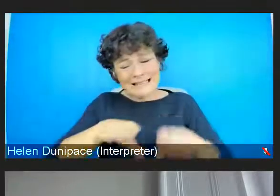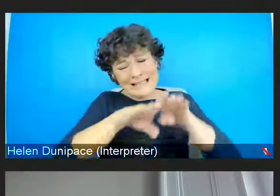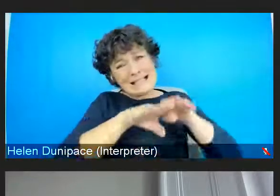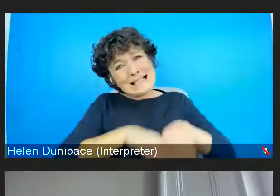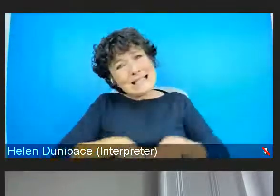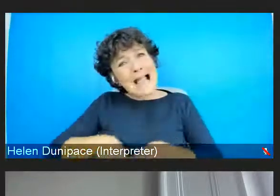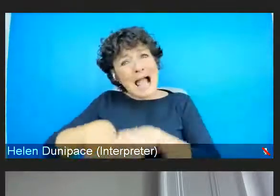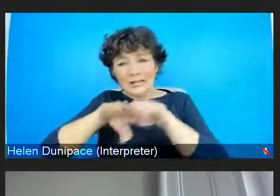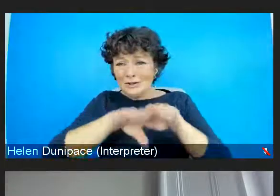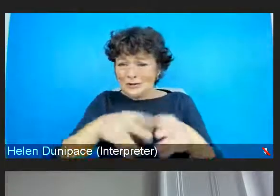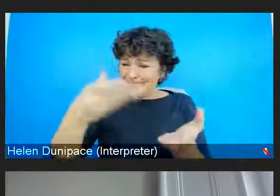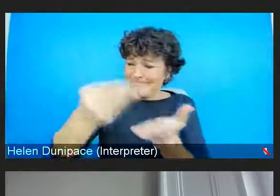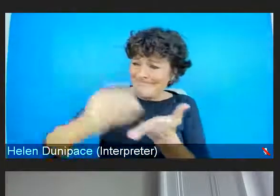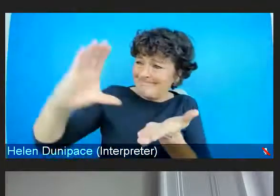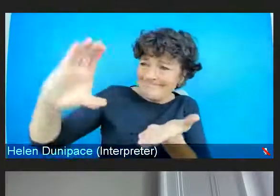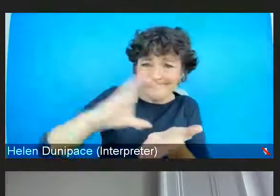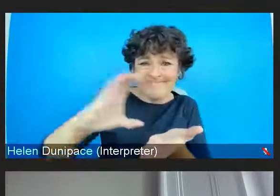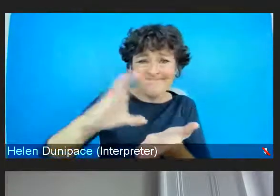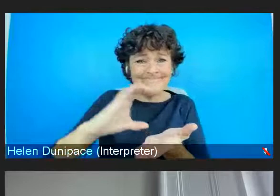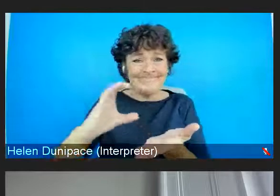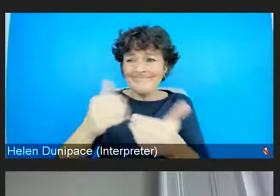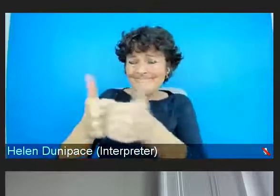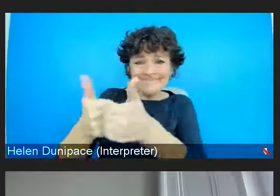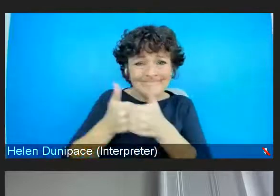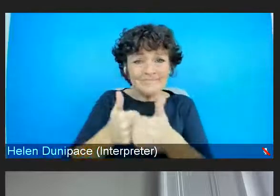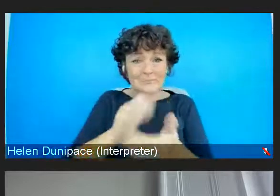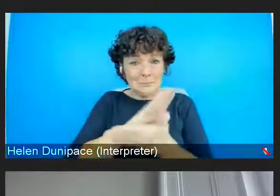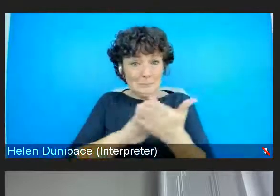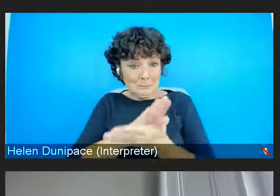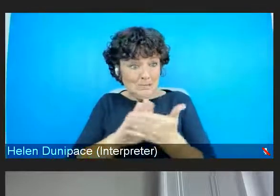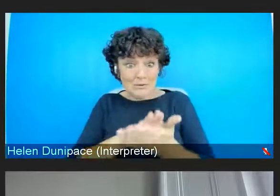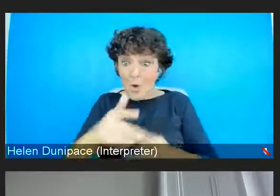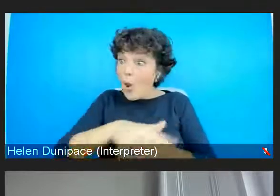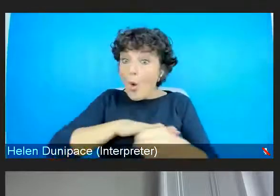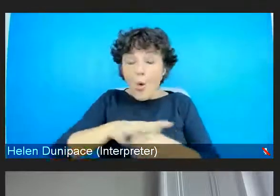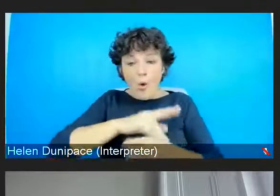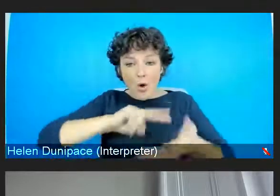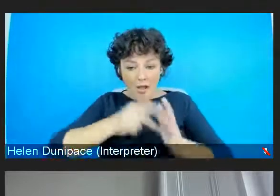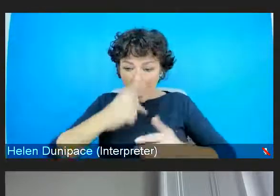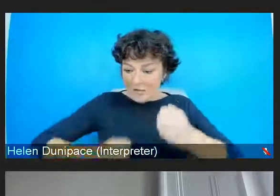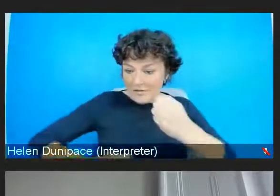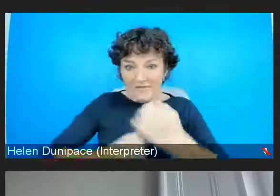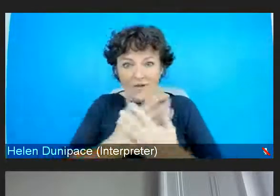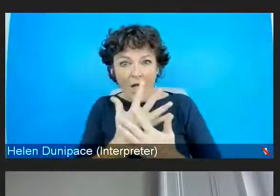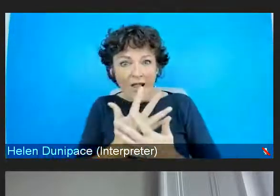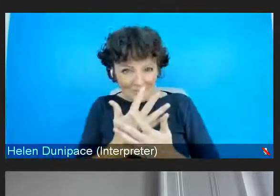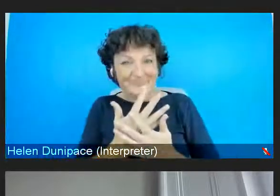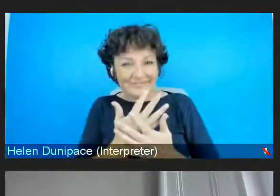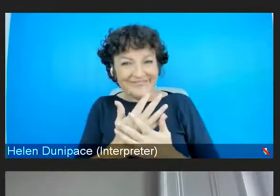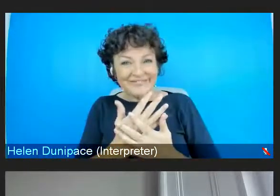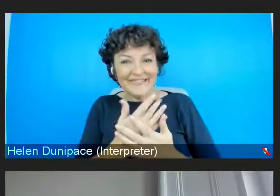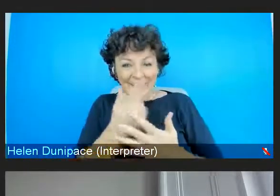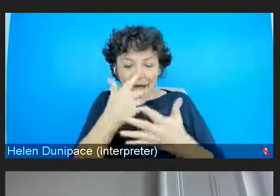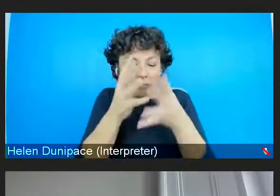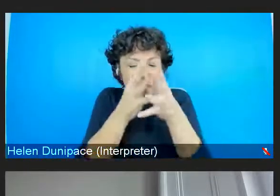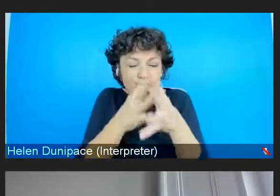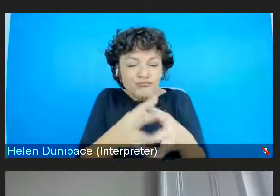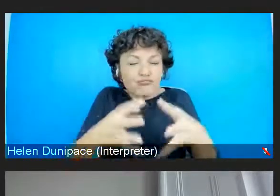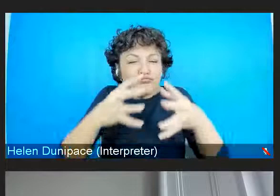the communities, so that local organisations can develop and kind of grow